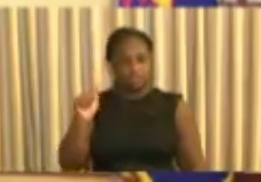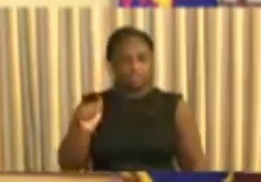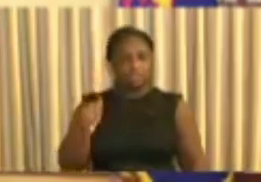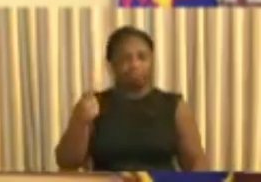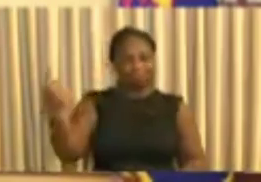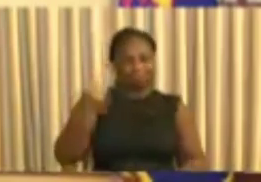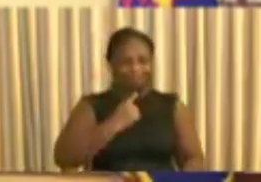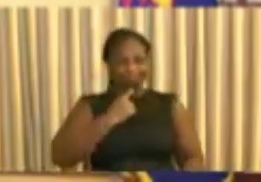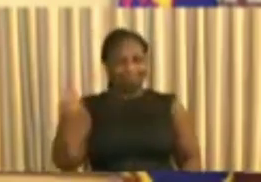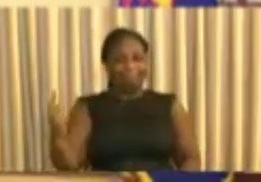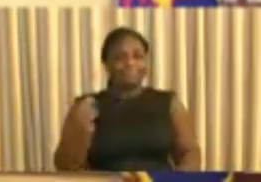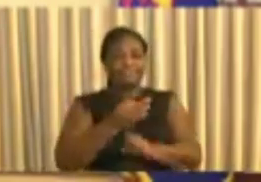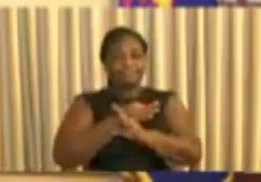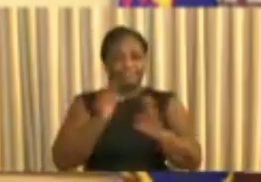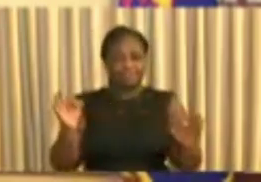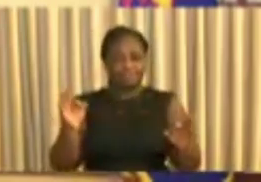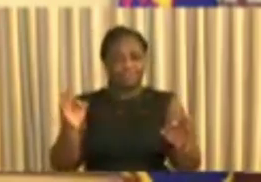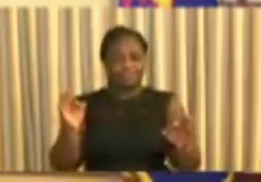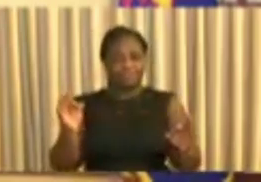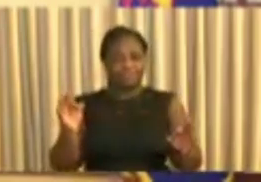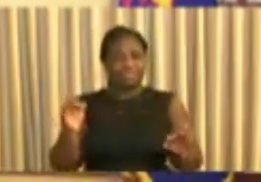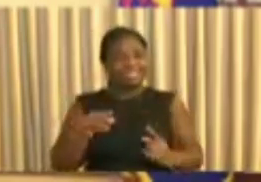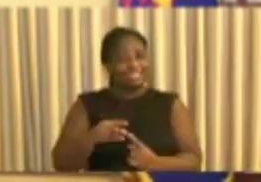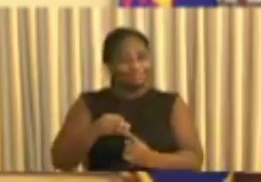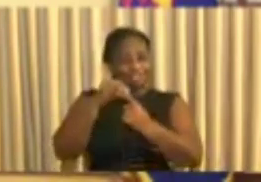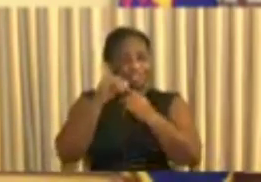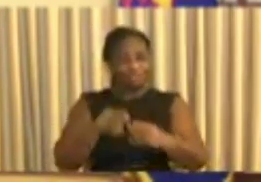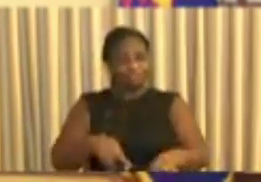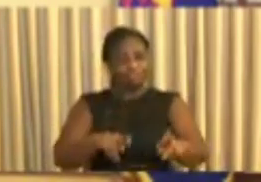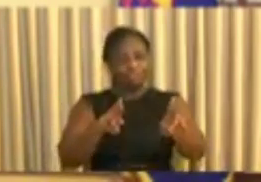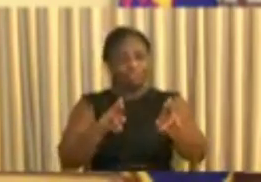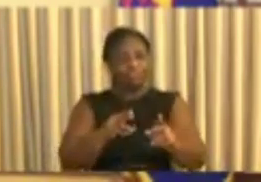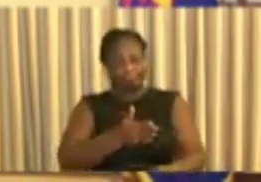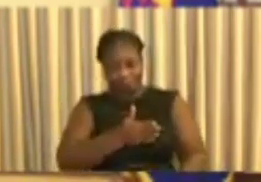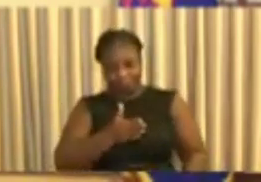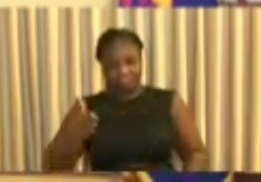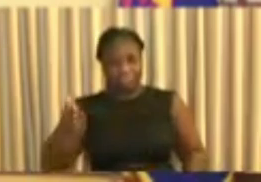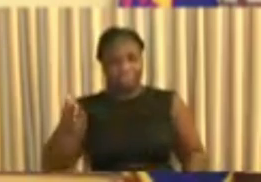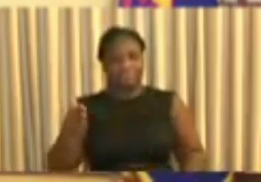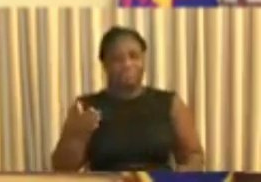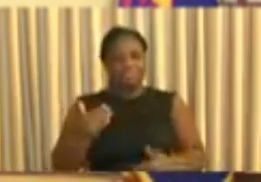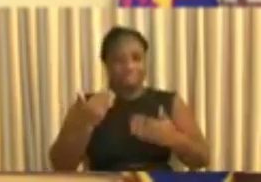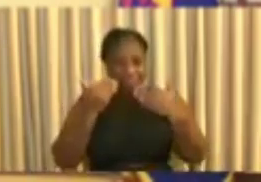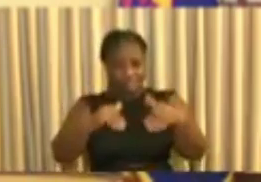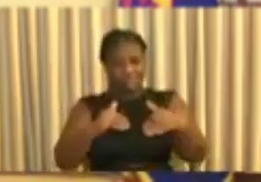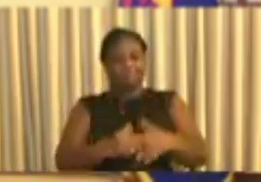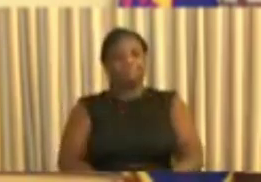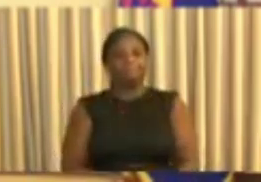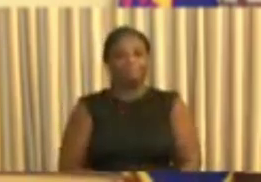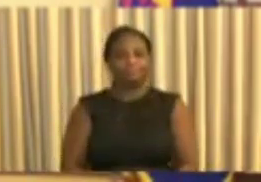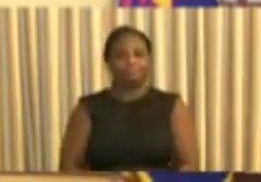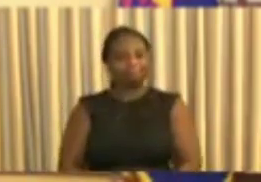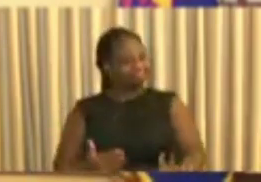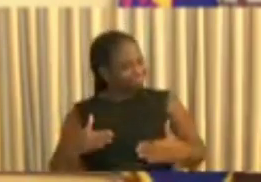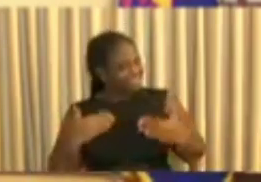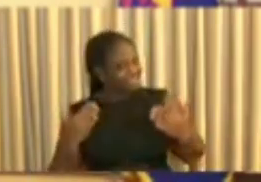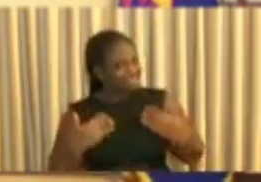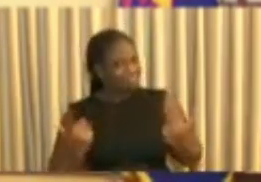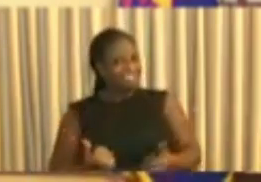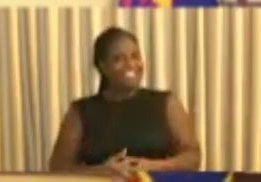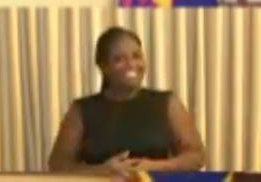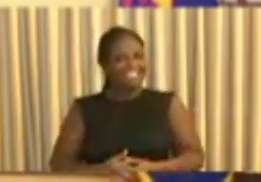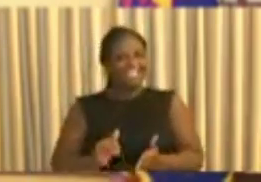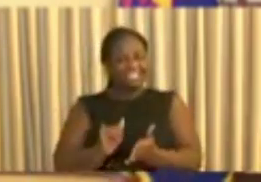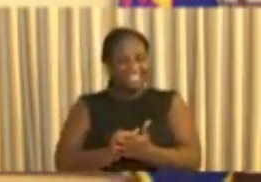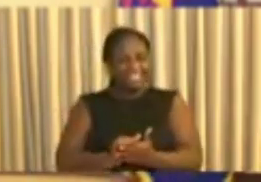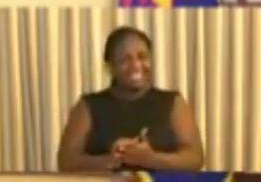and from work along specific routes for the entire duration of the restrictions. I'm happy